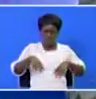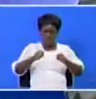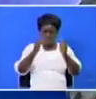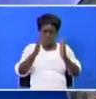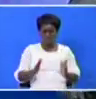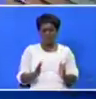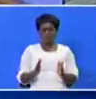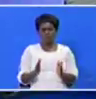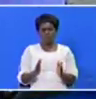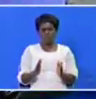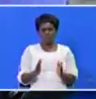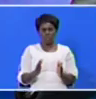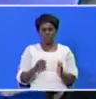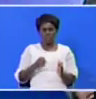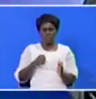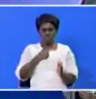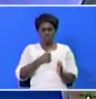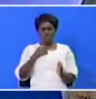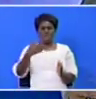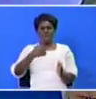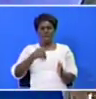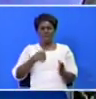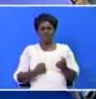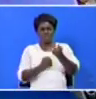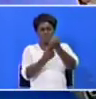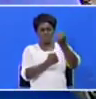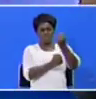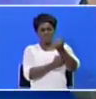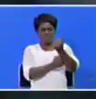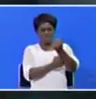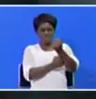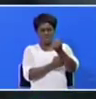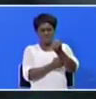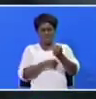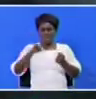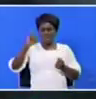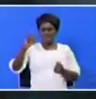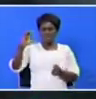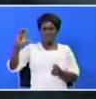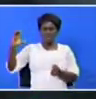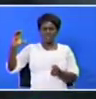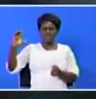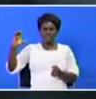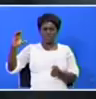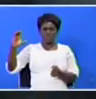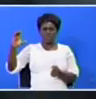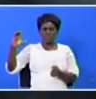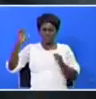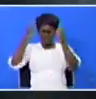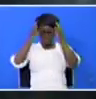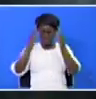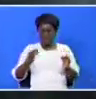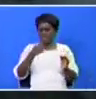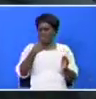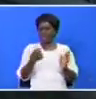Gicheru, who is a sympathizer and, of course, a supporter, against whom an ICC warrant is still outstanding, decided there was no